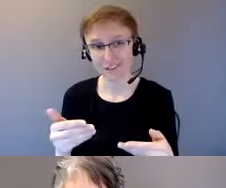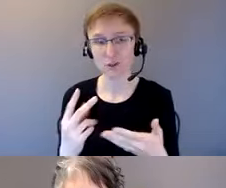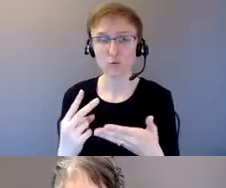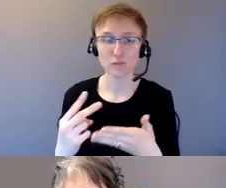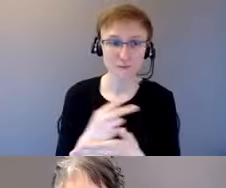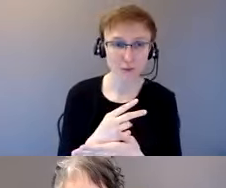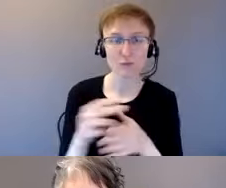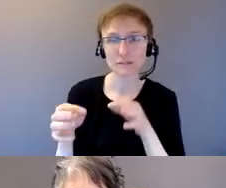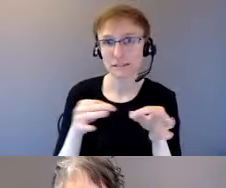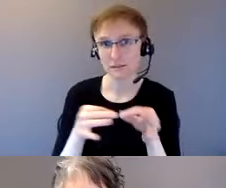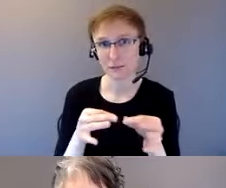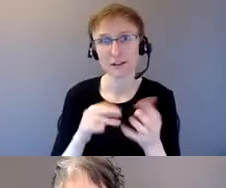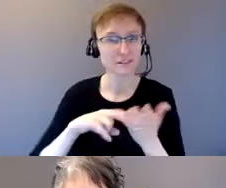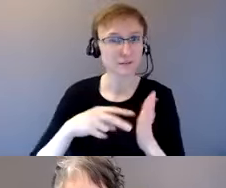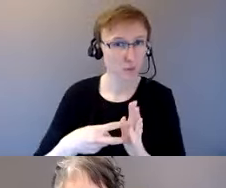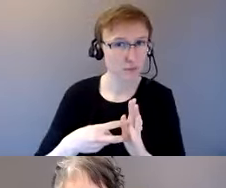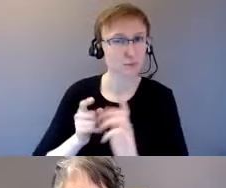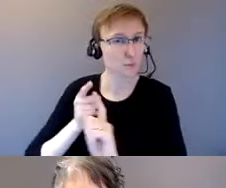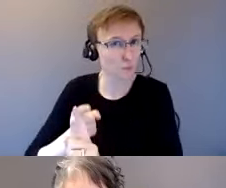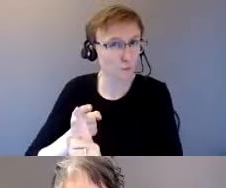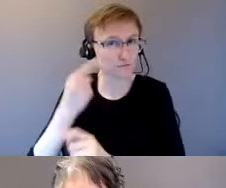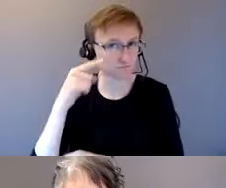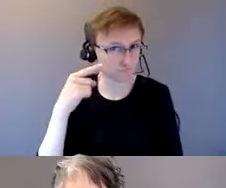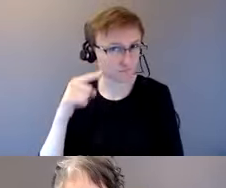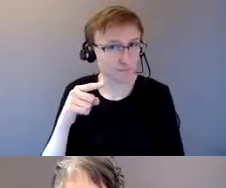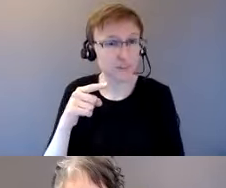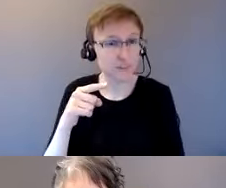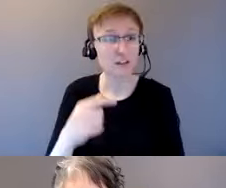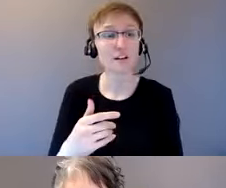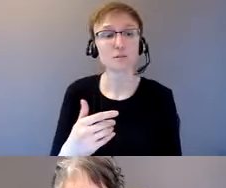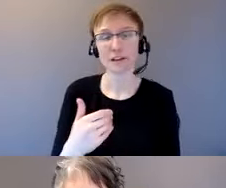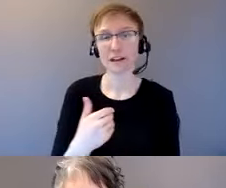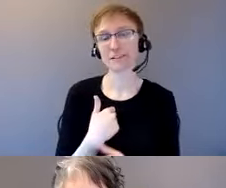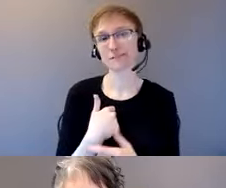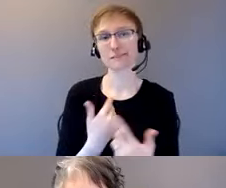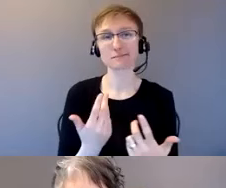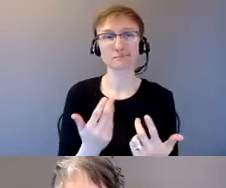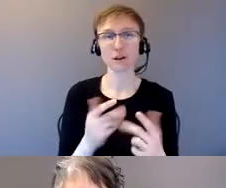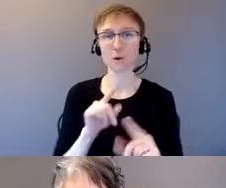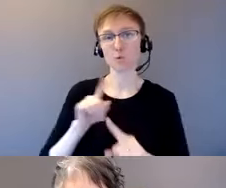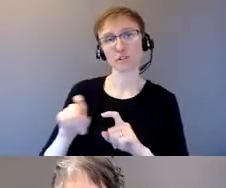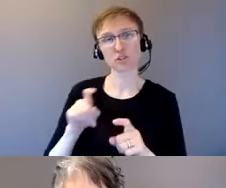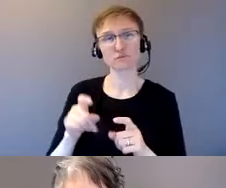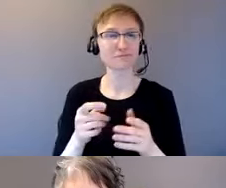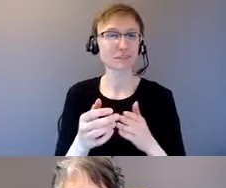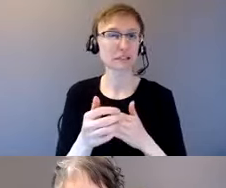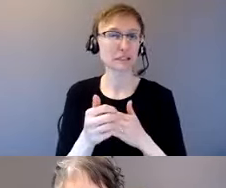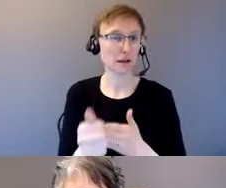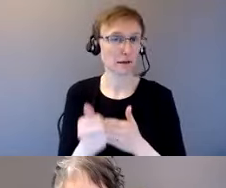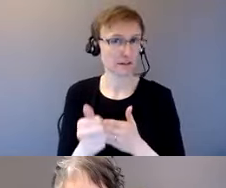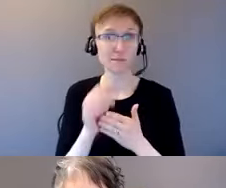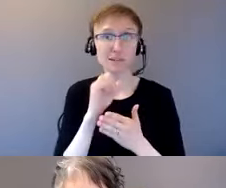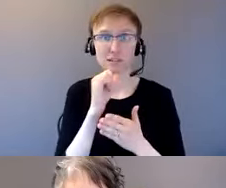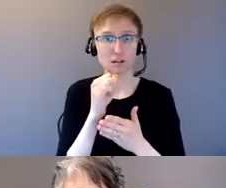informed consent. We have guiding questions. We don't have a script. It's our obligation is to make sure